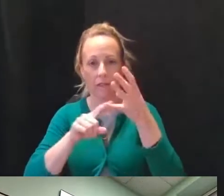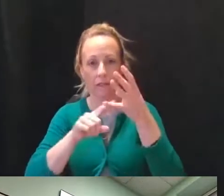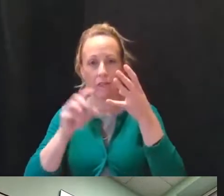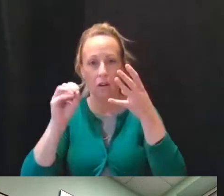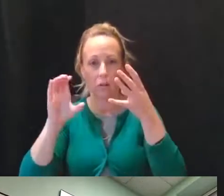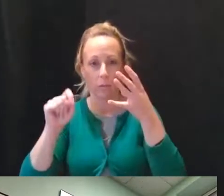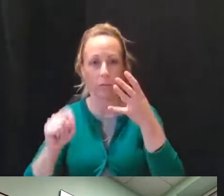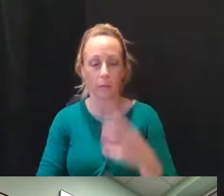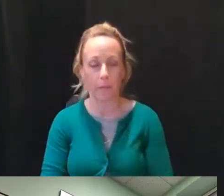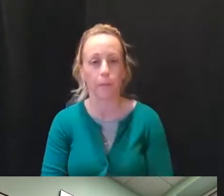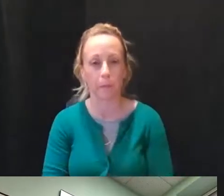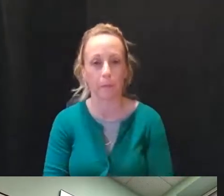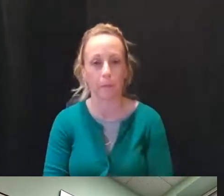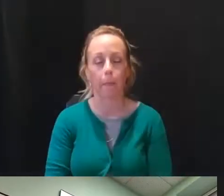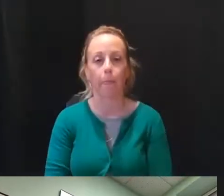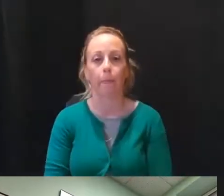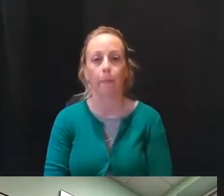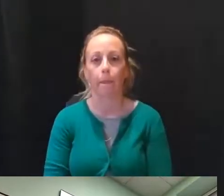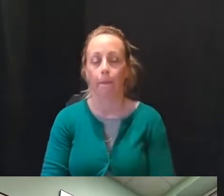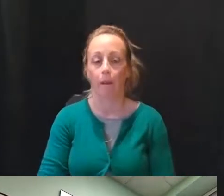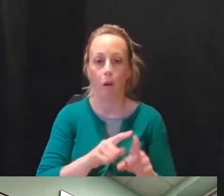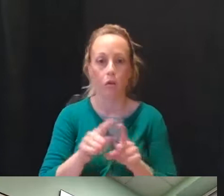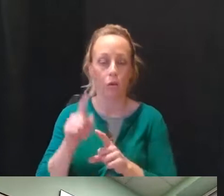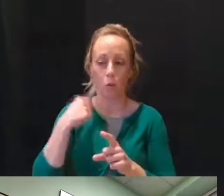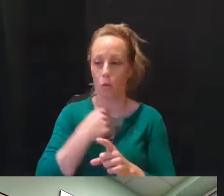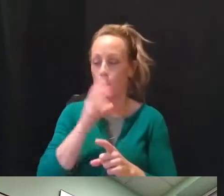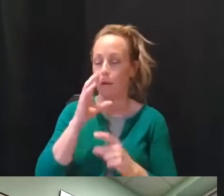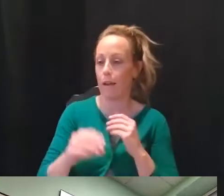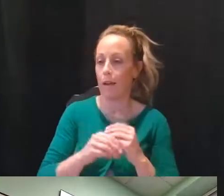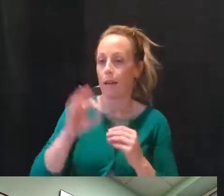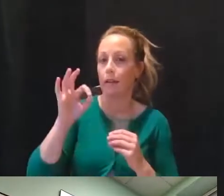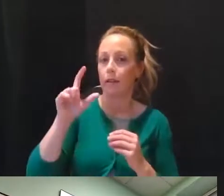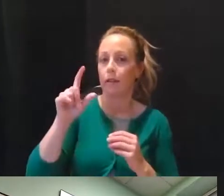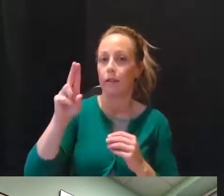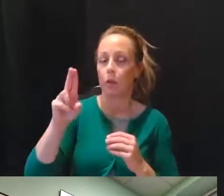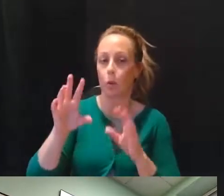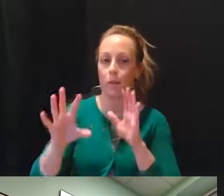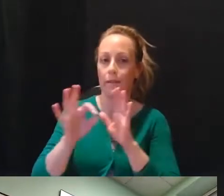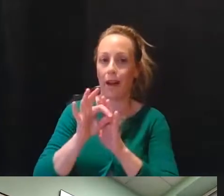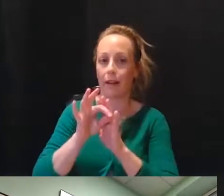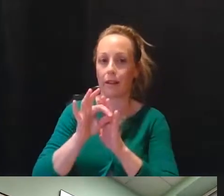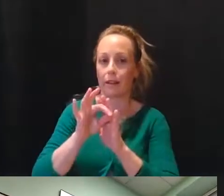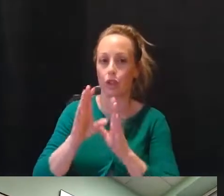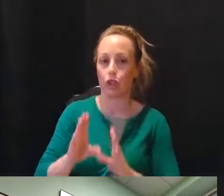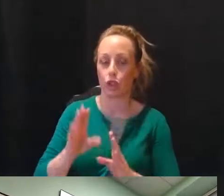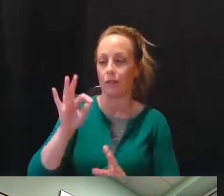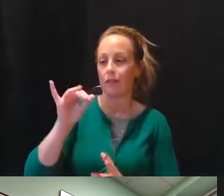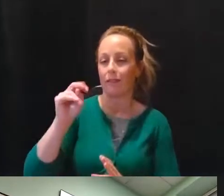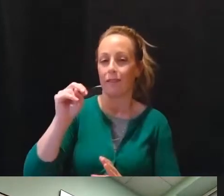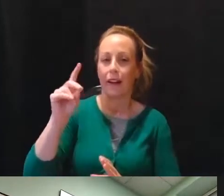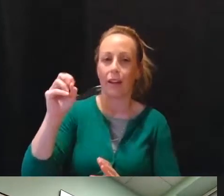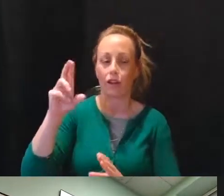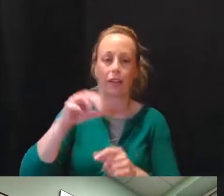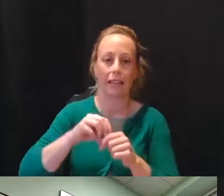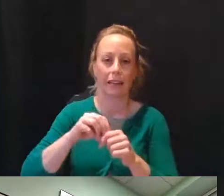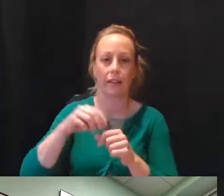Thank you. We'll also put the flu finder that the CDC has that helps individuals find flu vaccines in their community. We'll make sure that's in the press